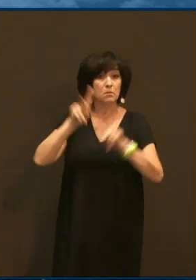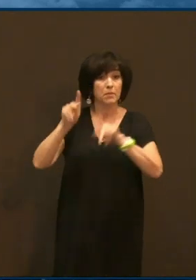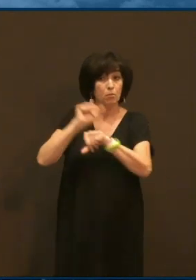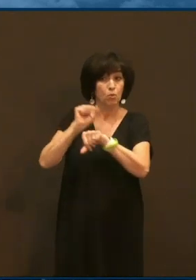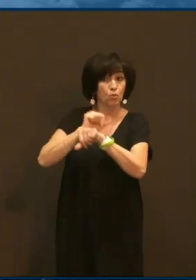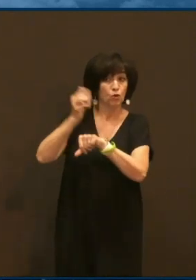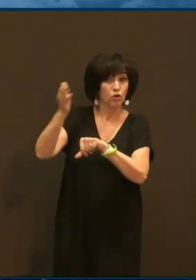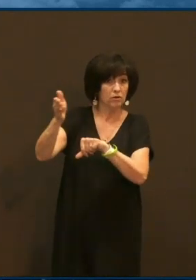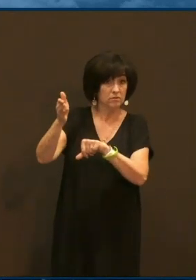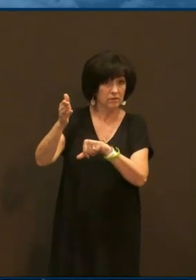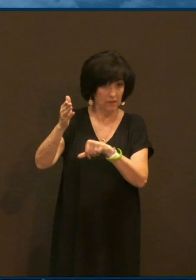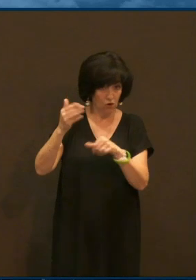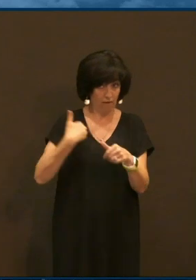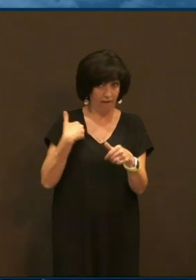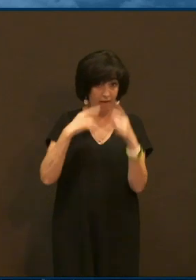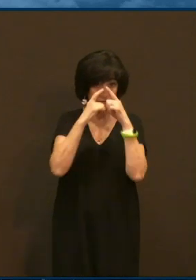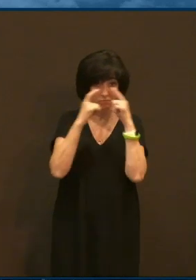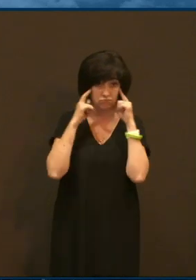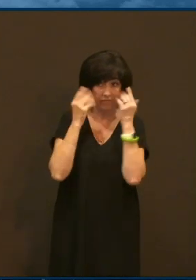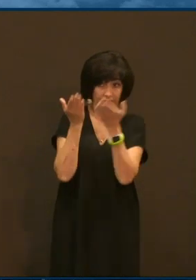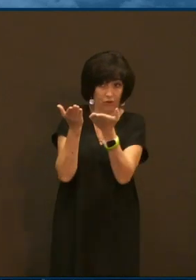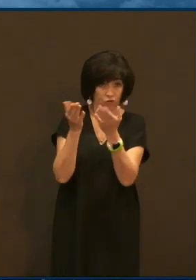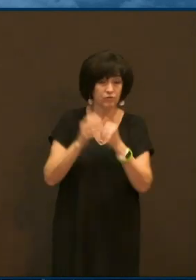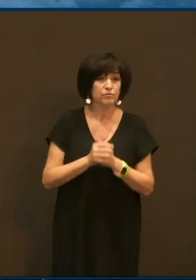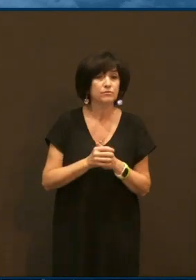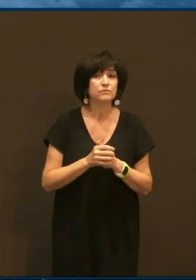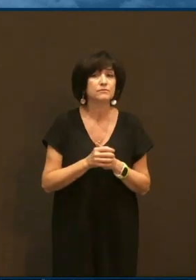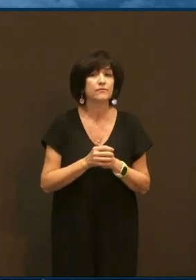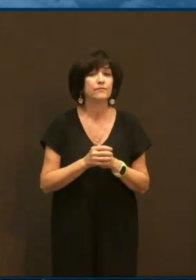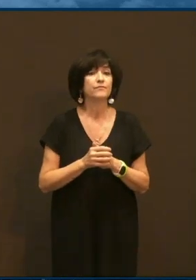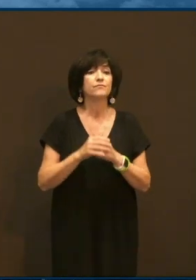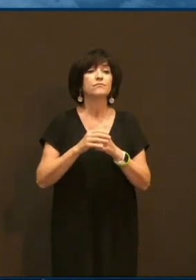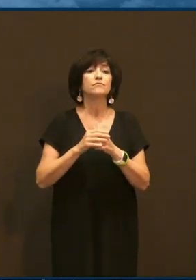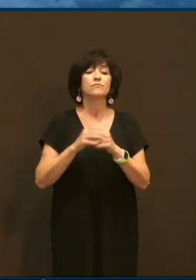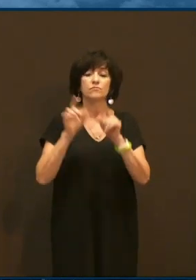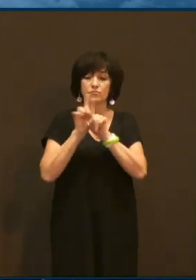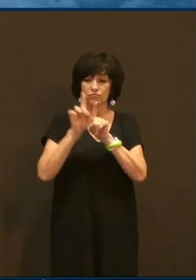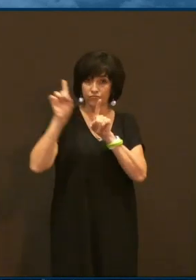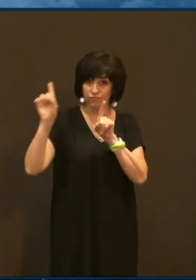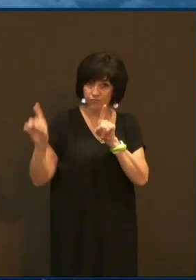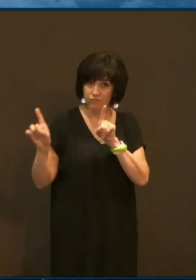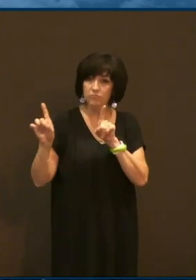is recommended? Are social distancing